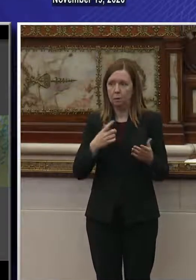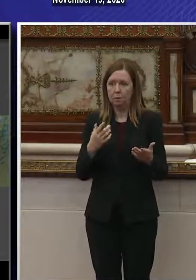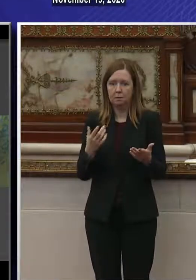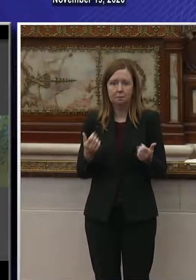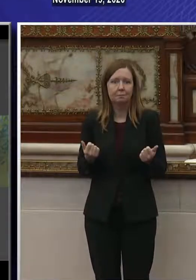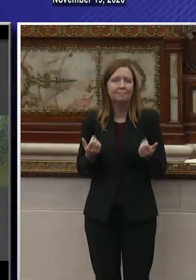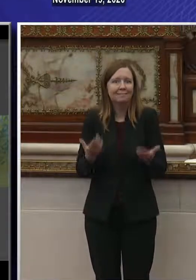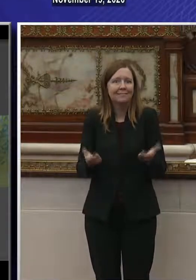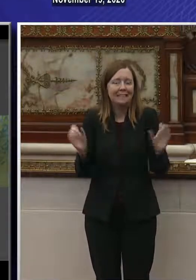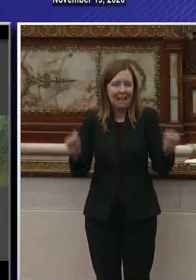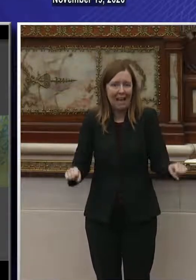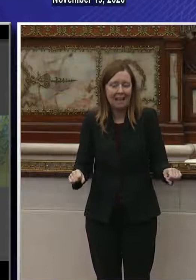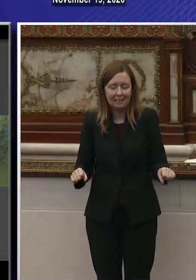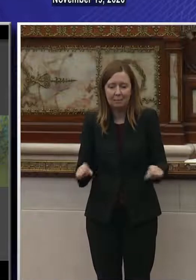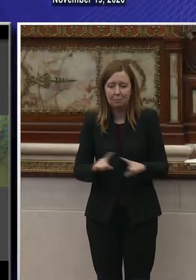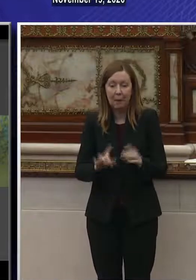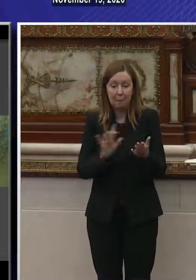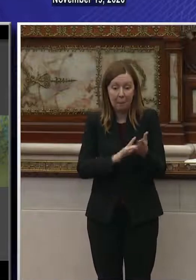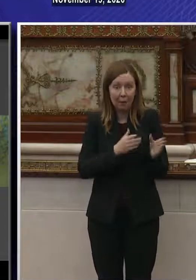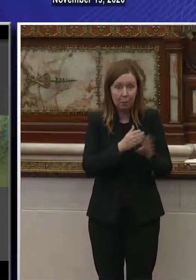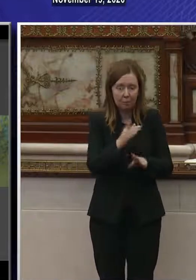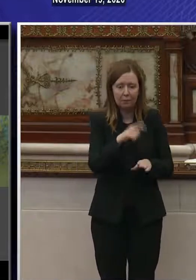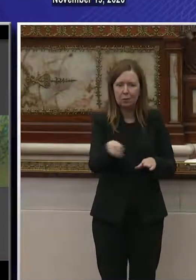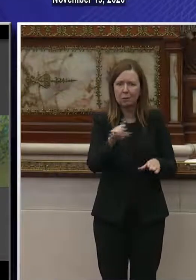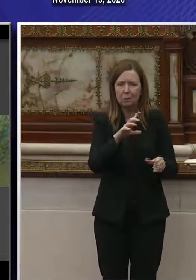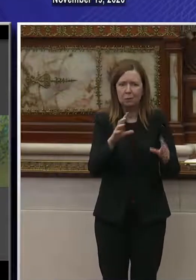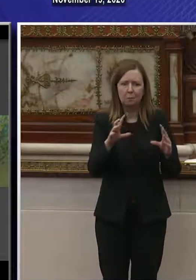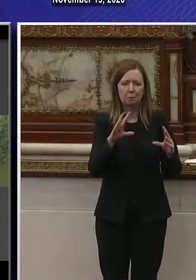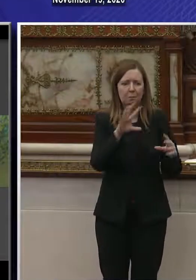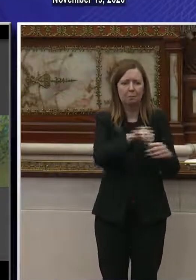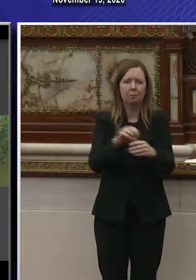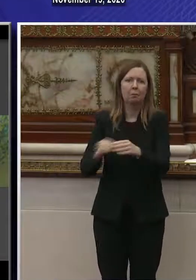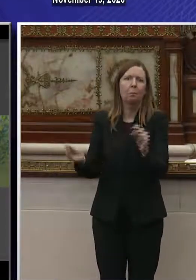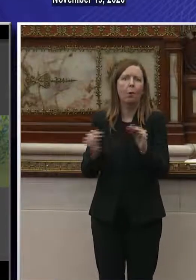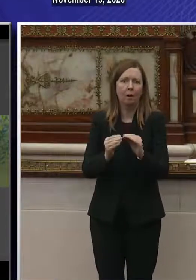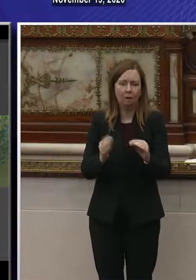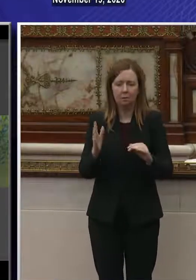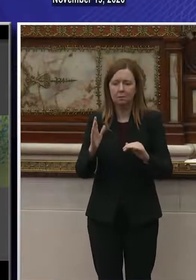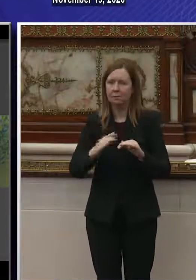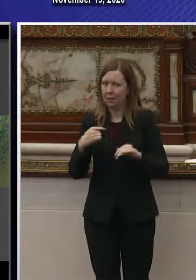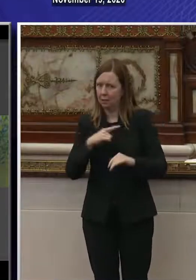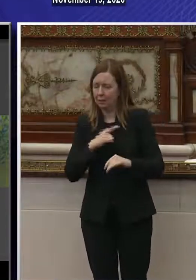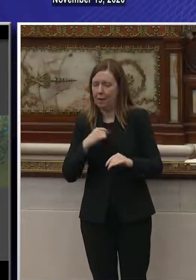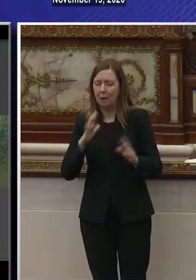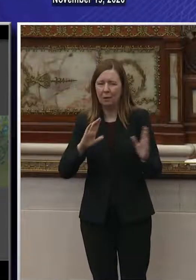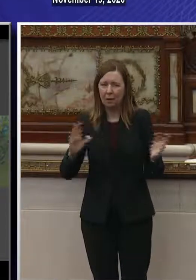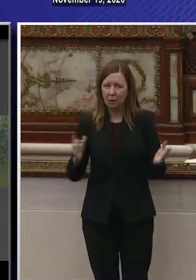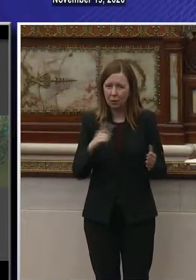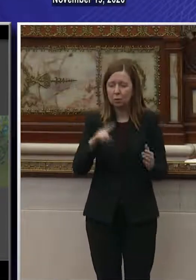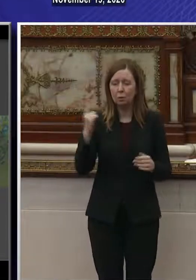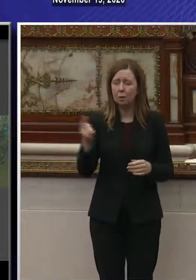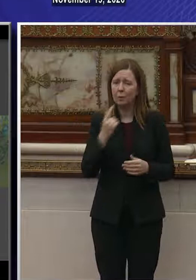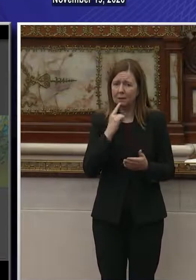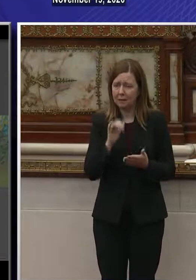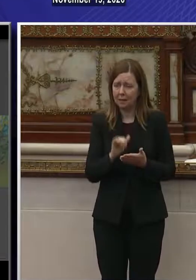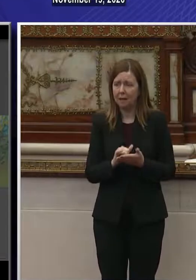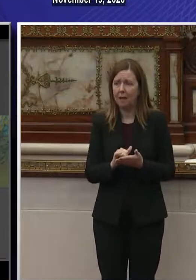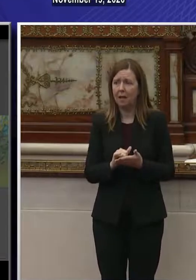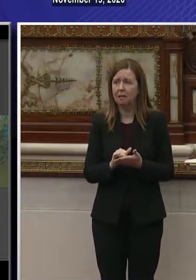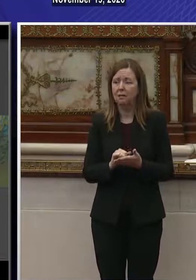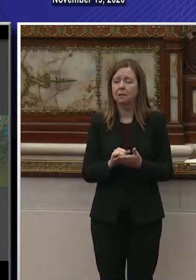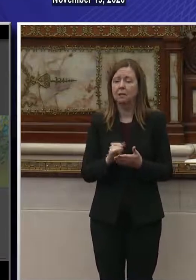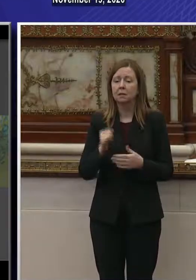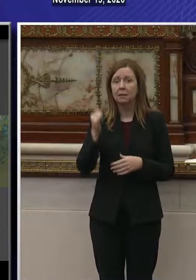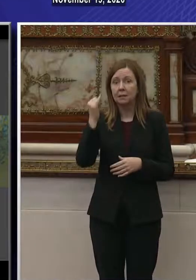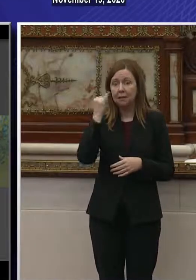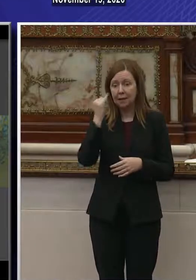place, but as medical professionals, you'll be at a lot more tables. I mean, I would encourage you to always say that the